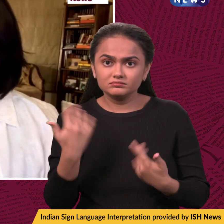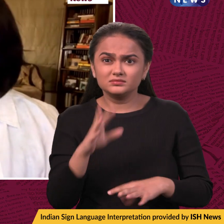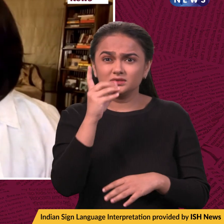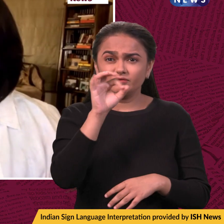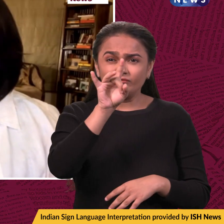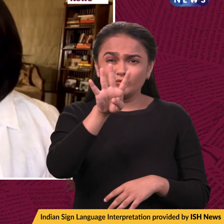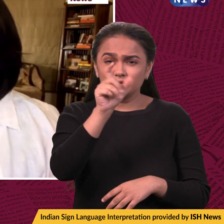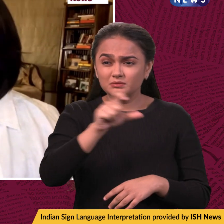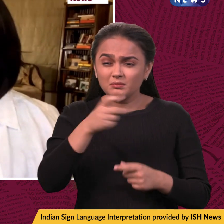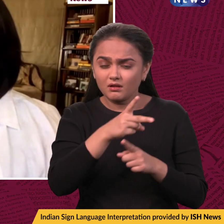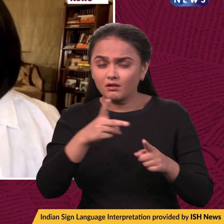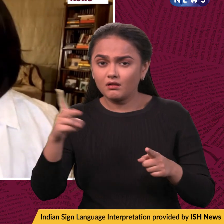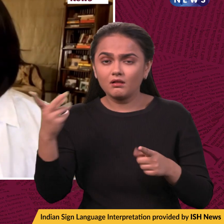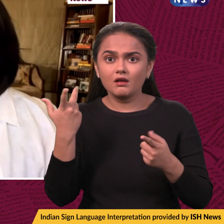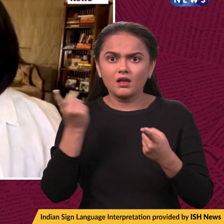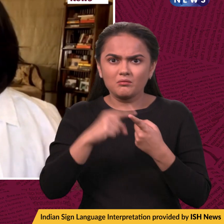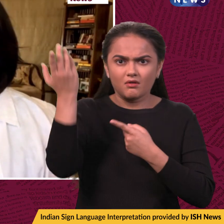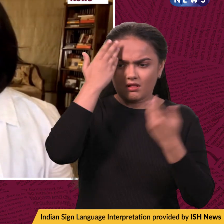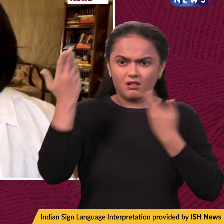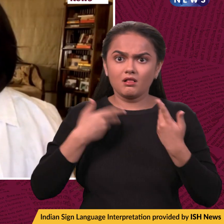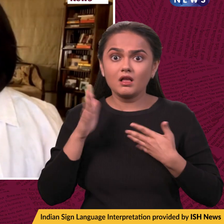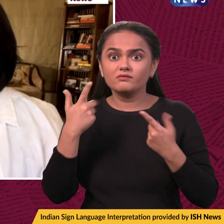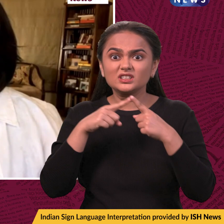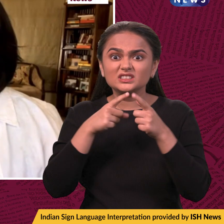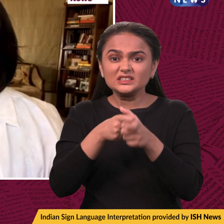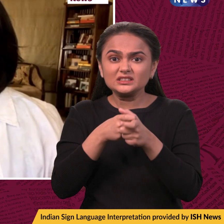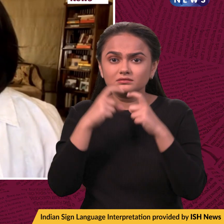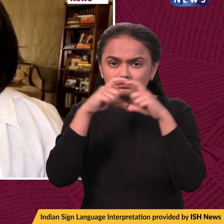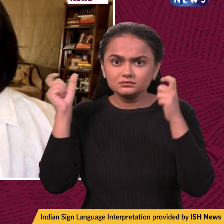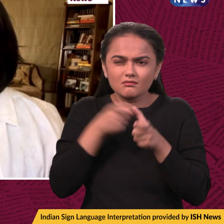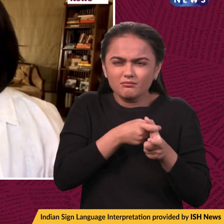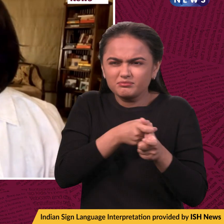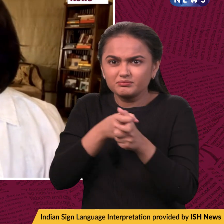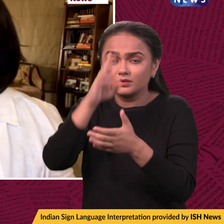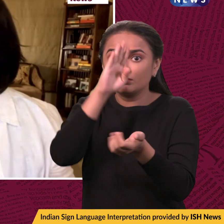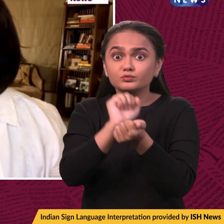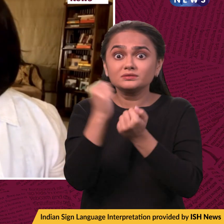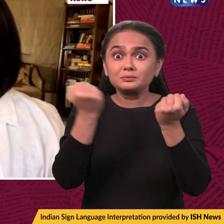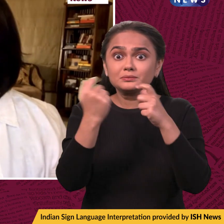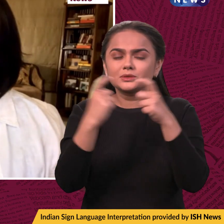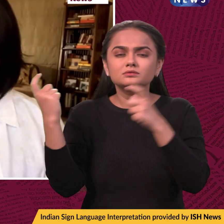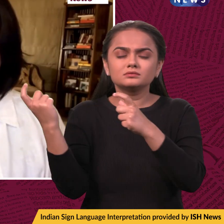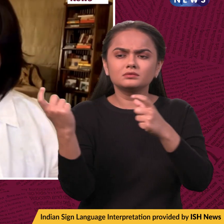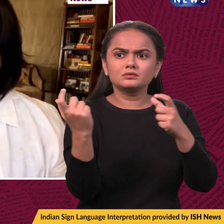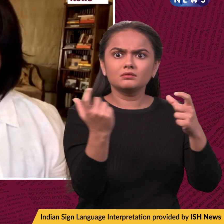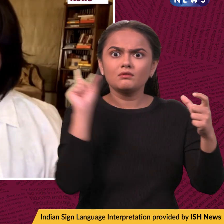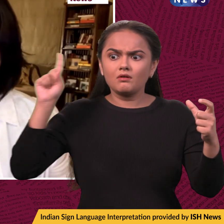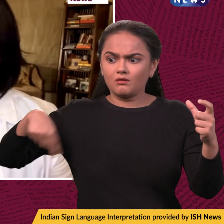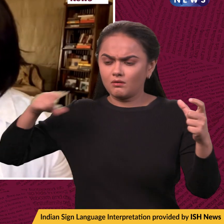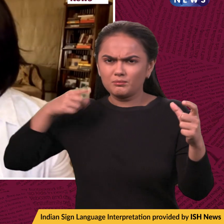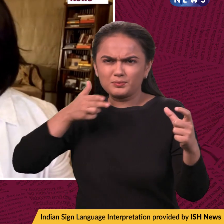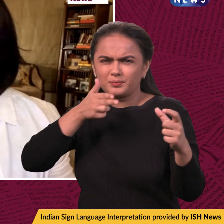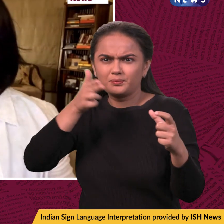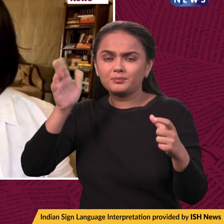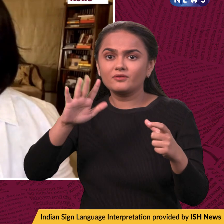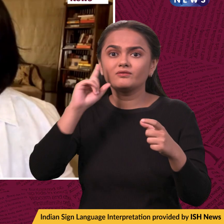and at least 14 others have been injured in a terror attack as militants opened fire on a police bus carrying policemen at